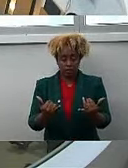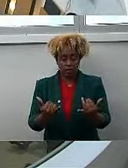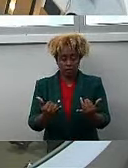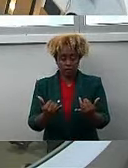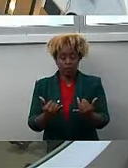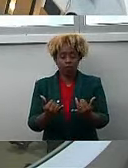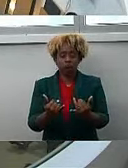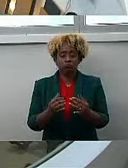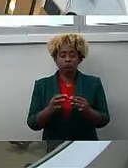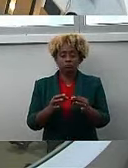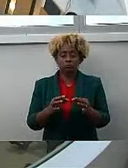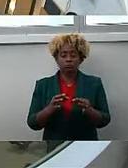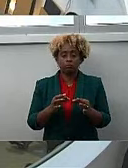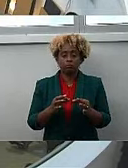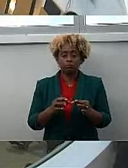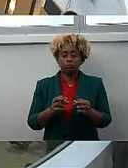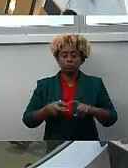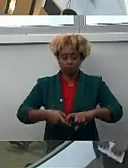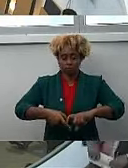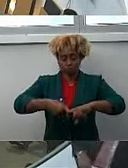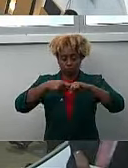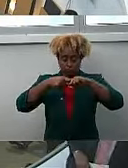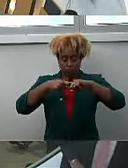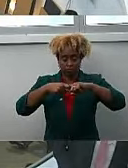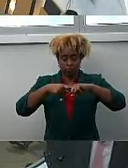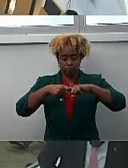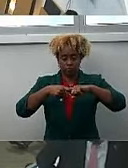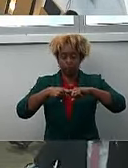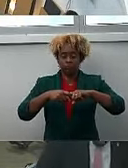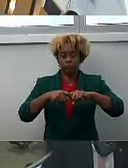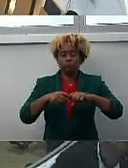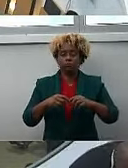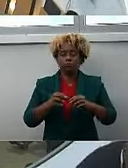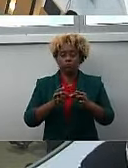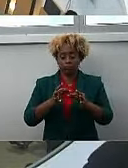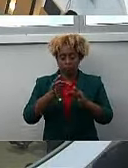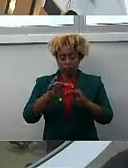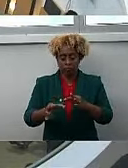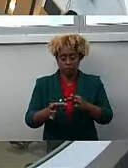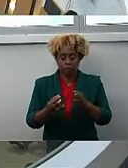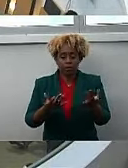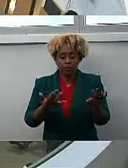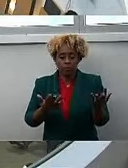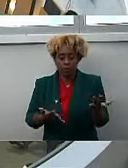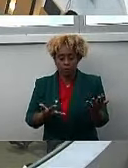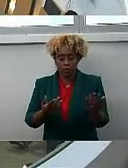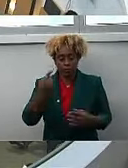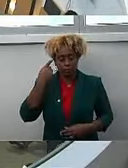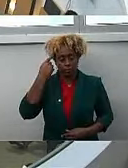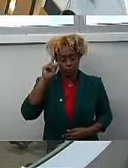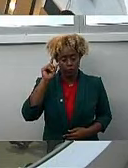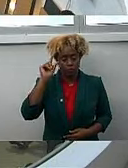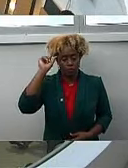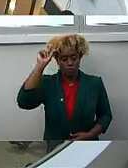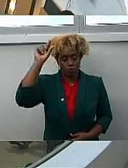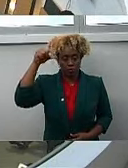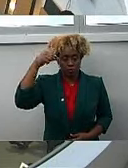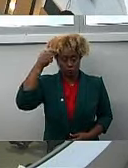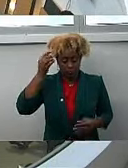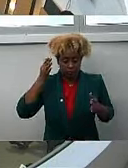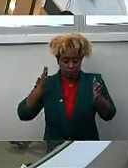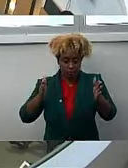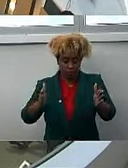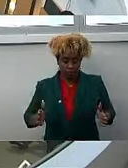pleasure to await the arrival of Her Excellency, the Governor General? If